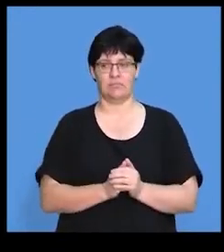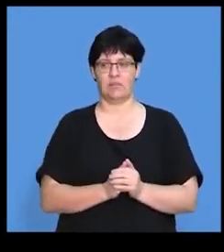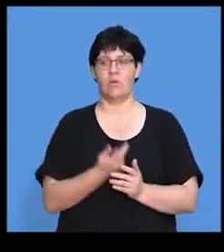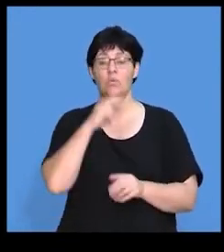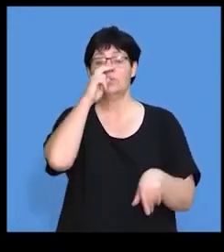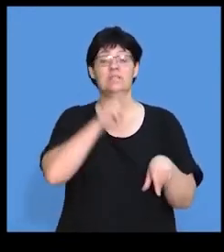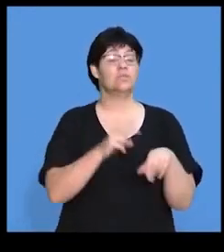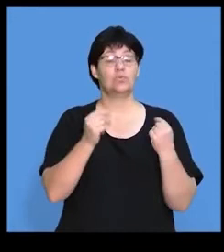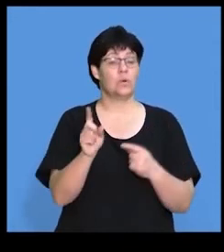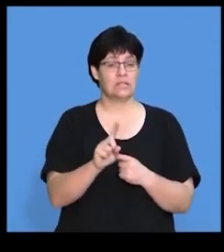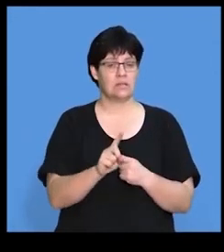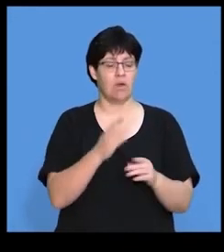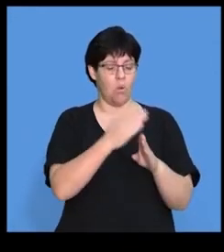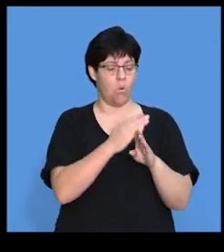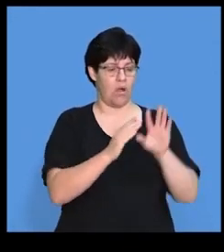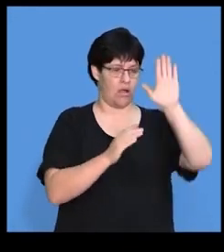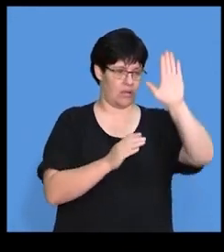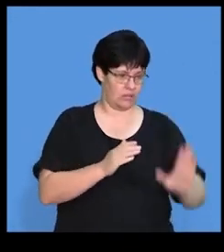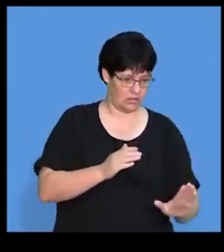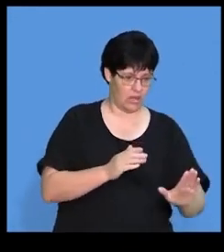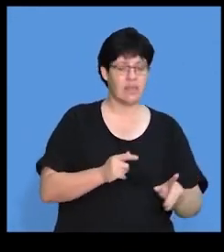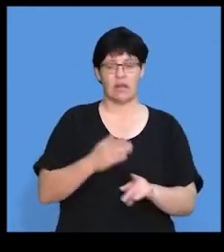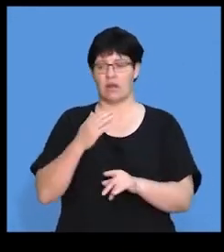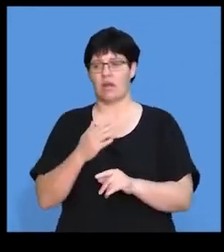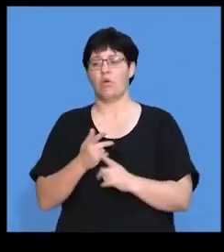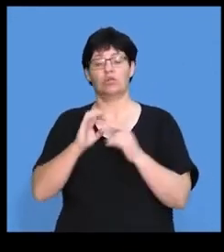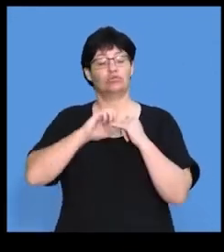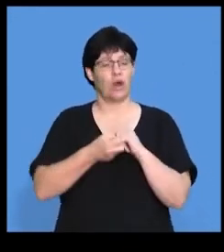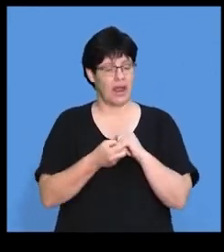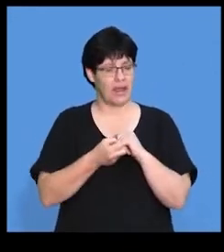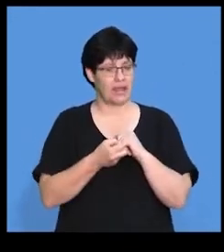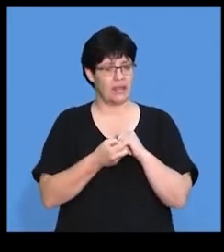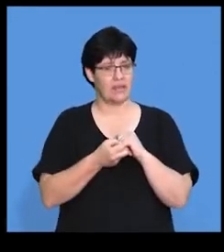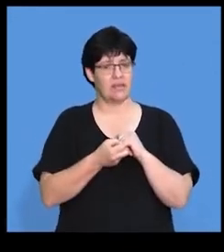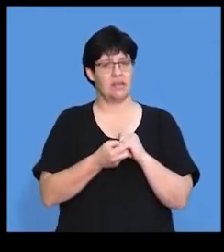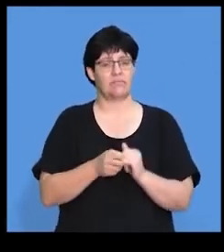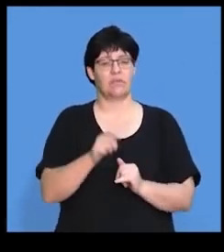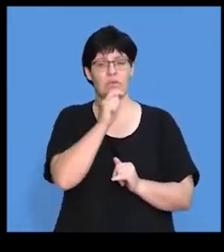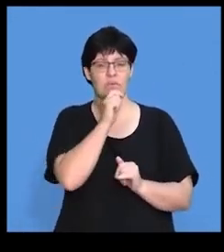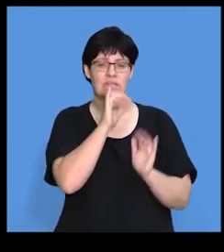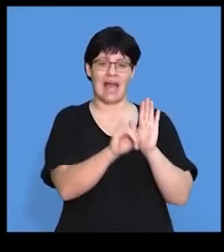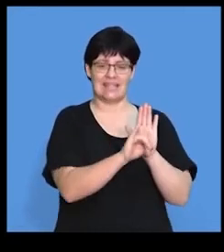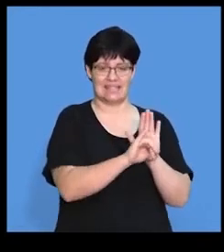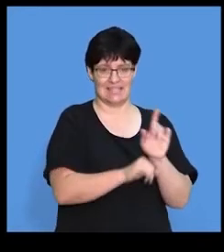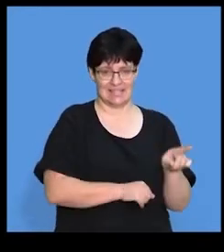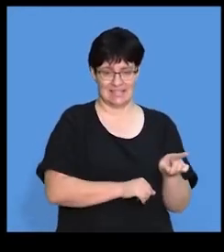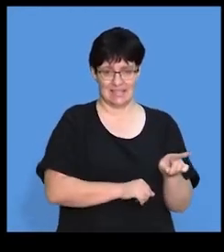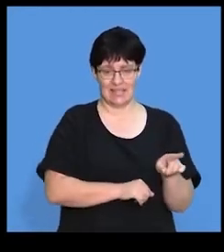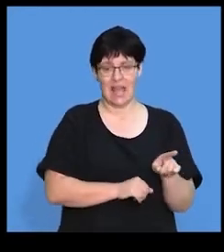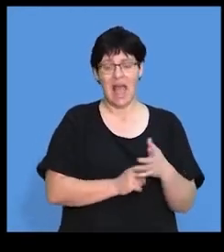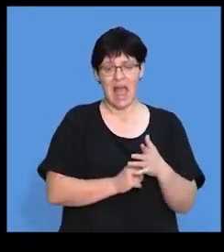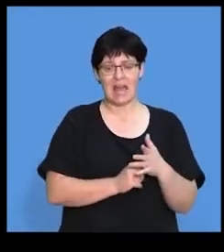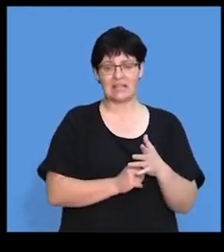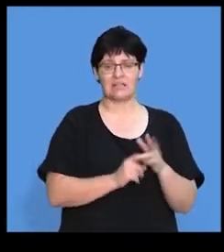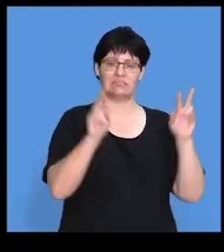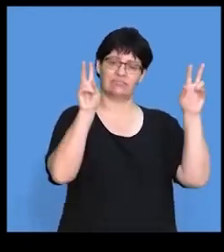And what we need to do is we need to work with the left-hand side, and we need to try and use our identities and various